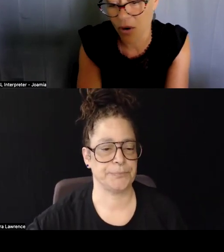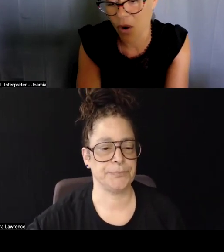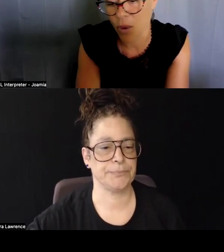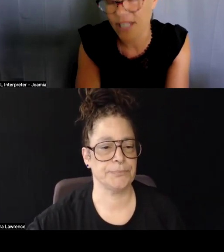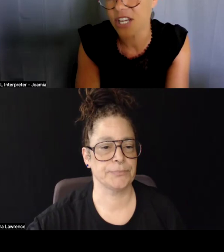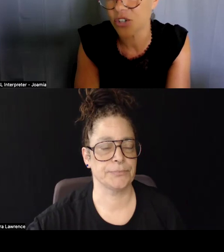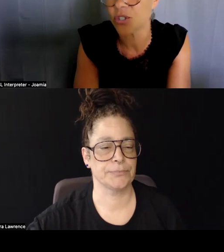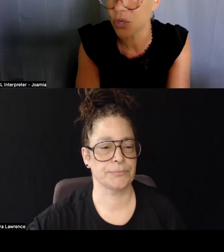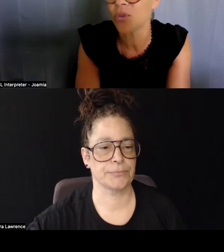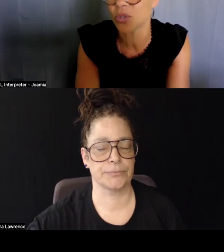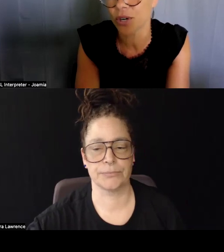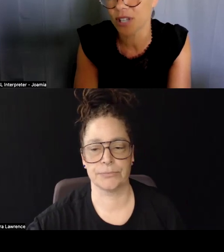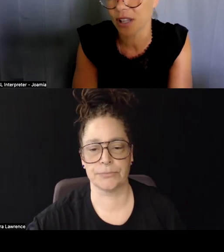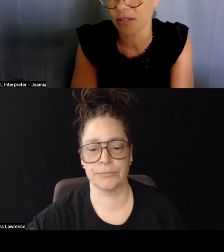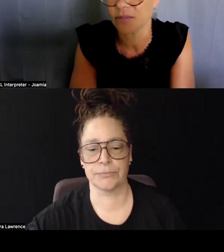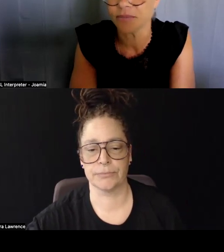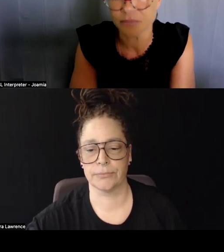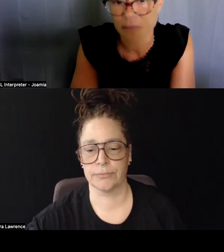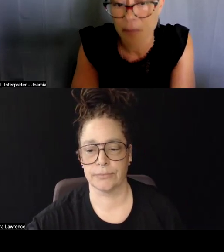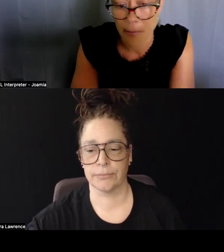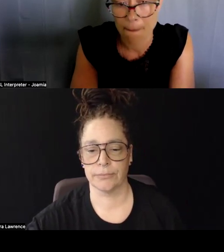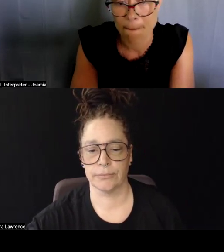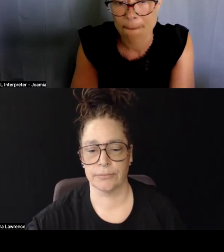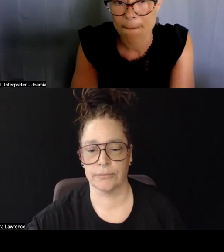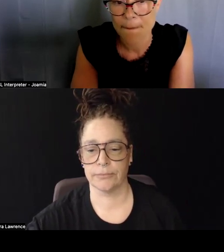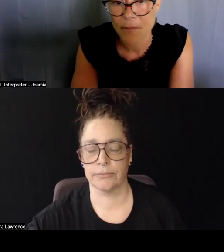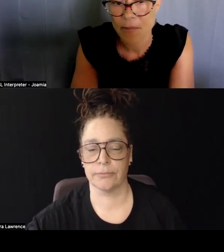for a white teacher to do storytelling.